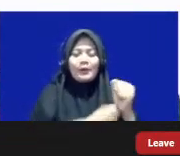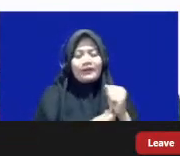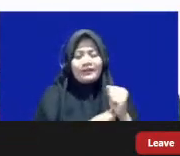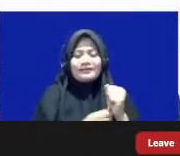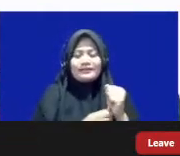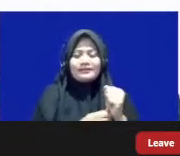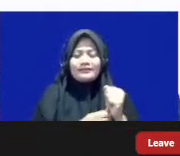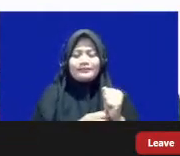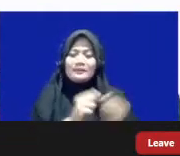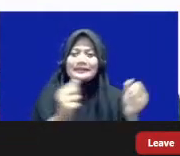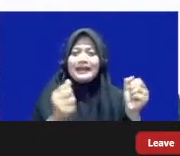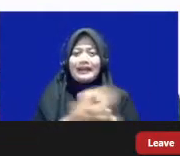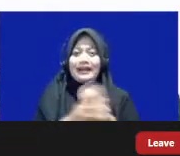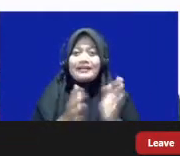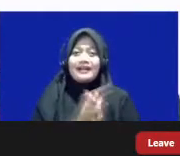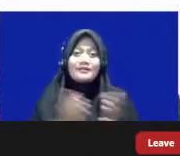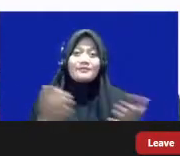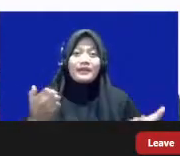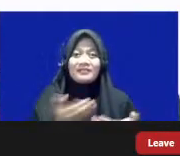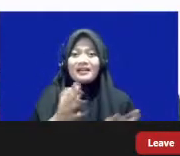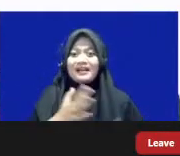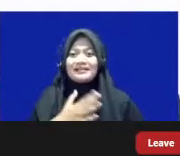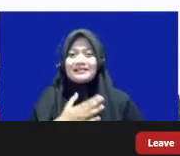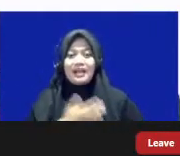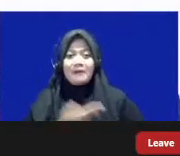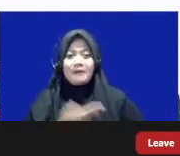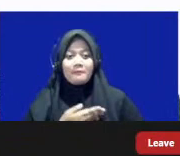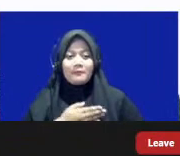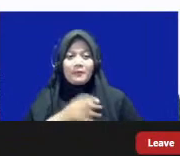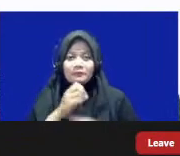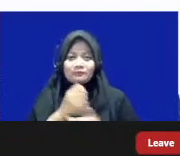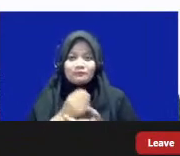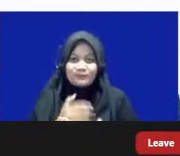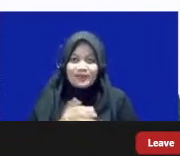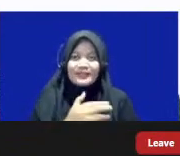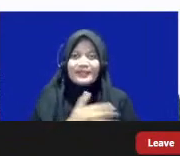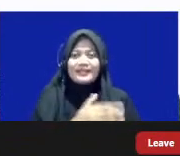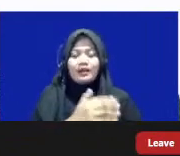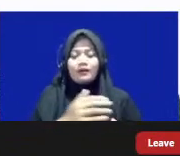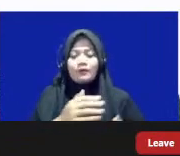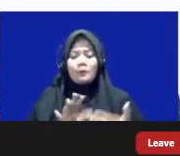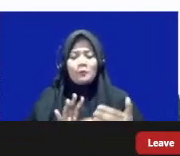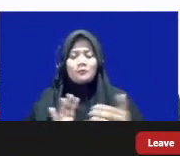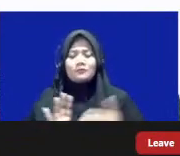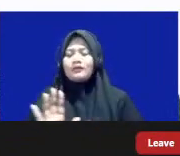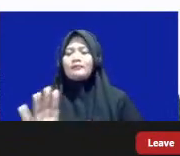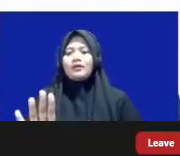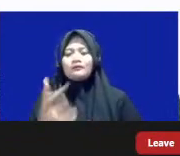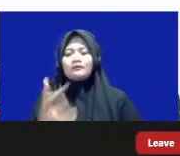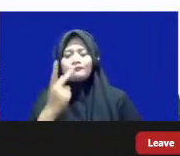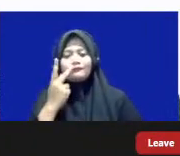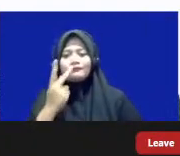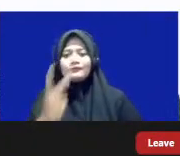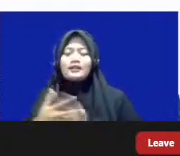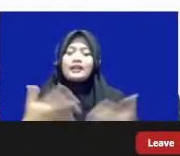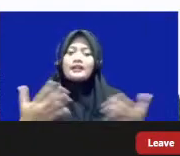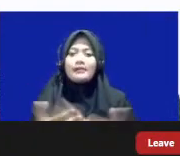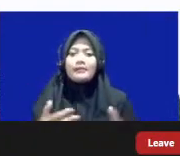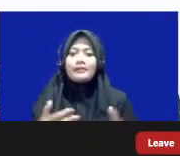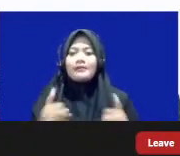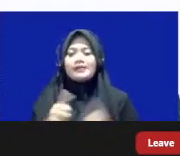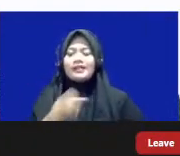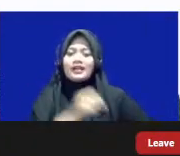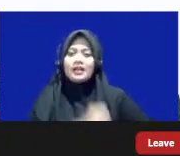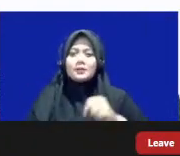tried to share how we are going forward with more youth engagement, women empowerment. I must